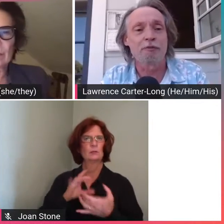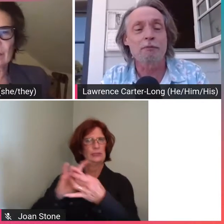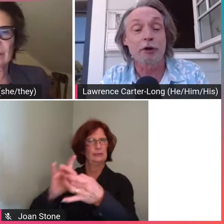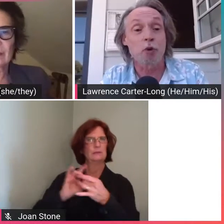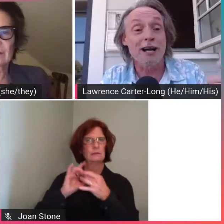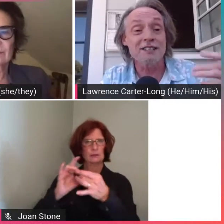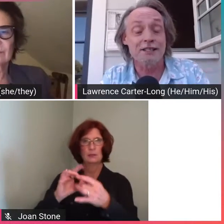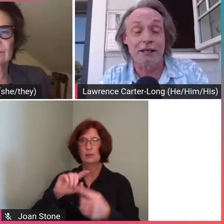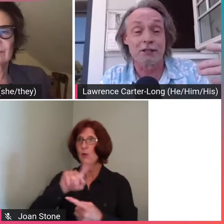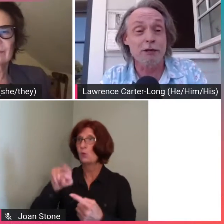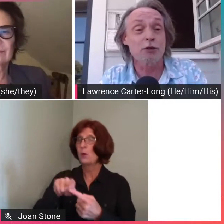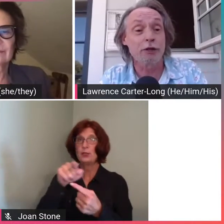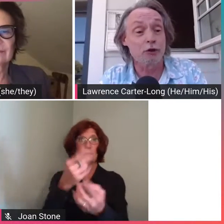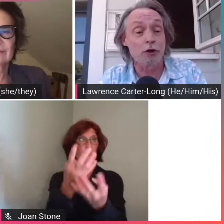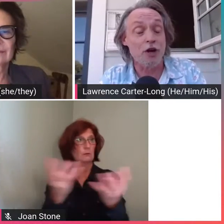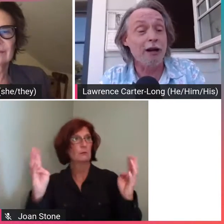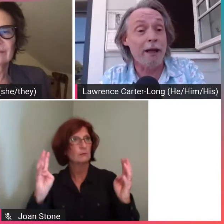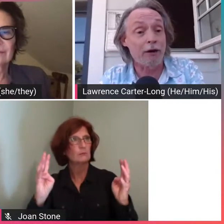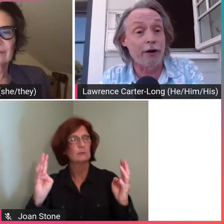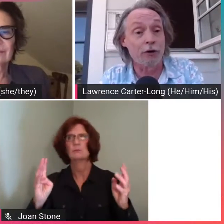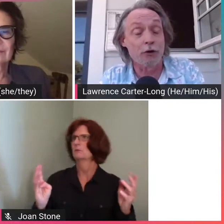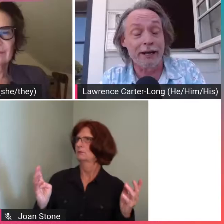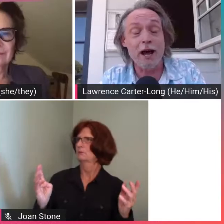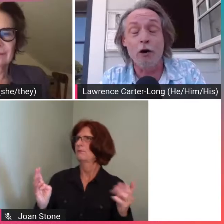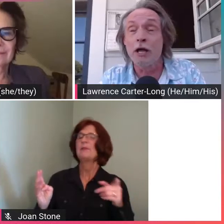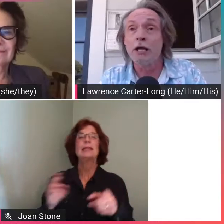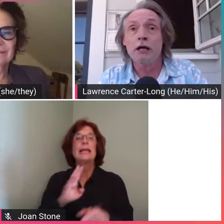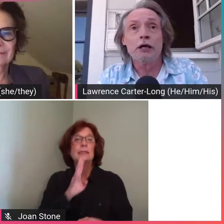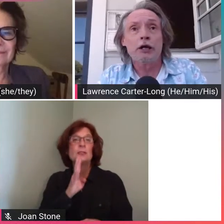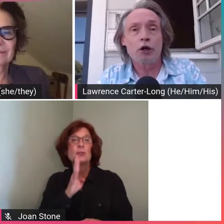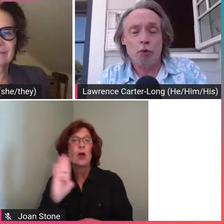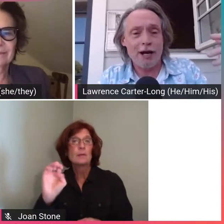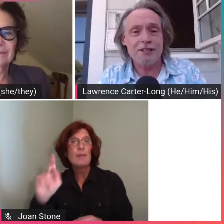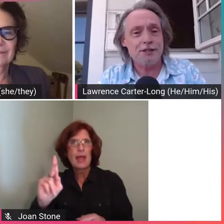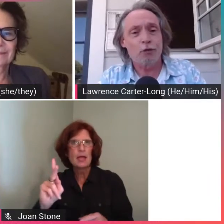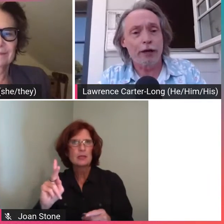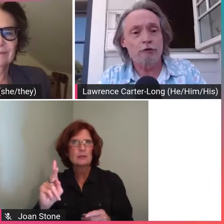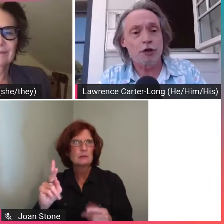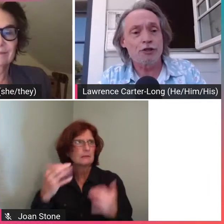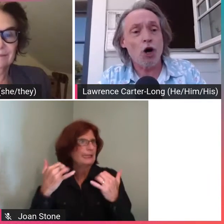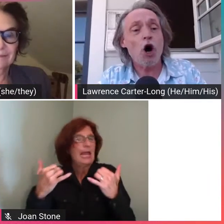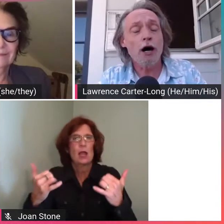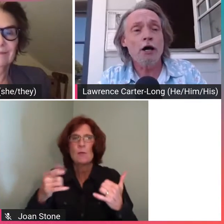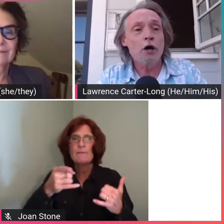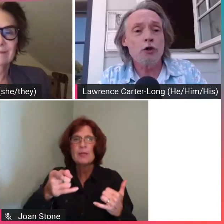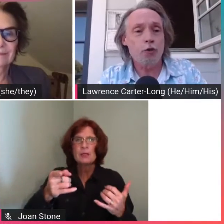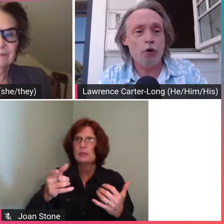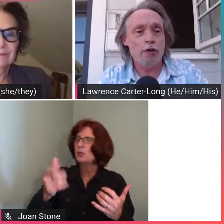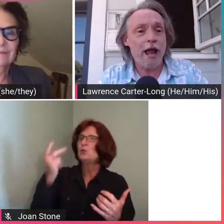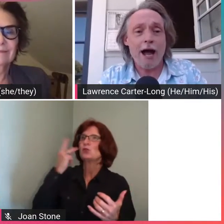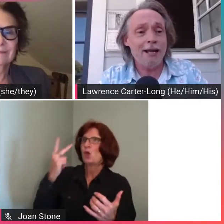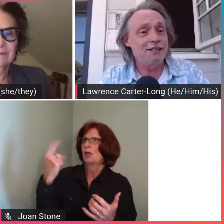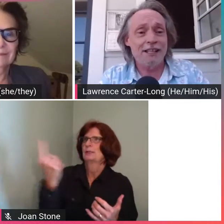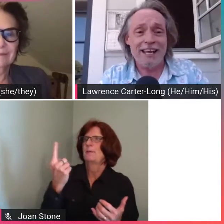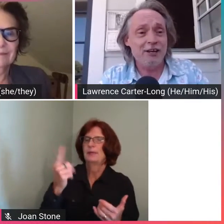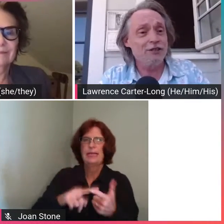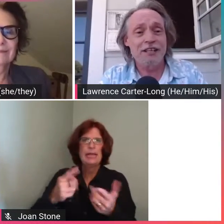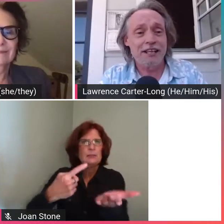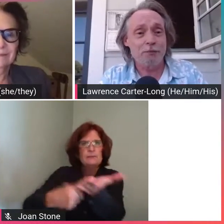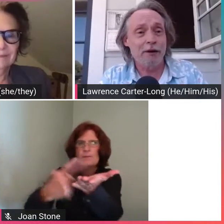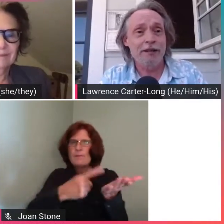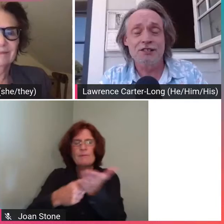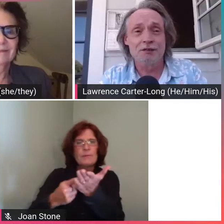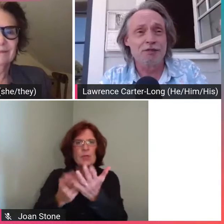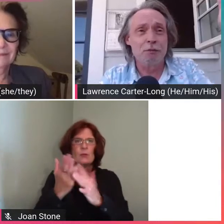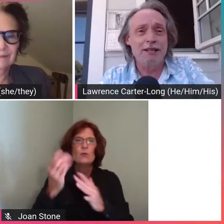by a group of people, you're processing, especially when you do a talk back like we're doing now. Yeah. You're processing what you just saw through the eyes and the ears